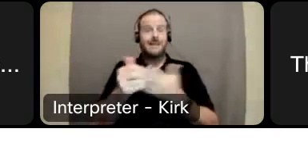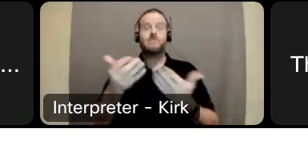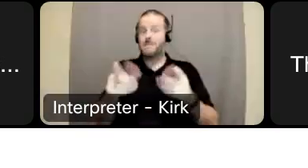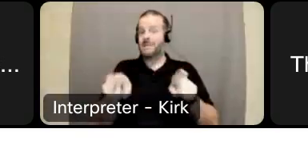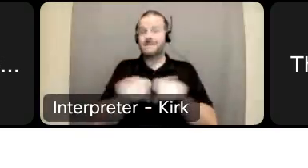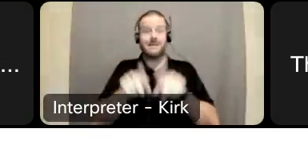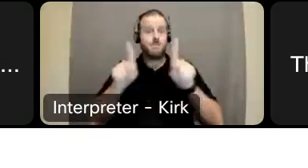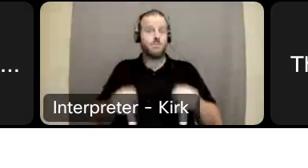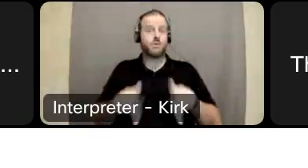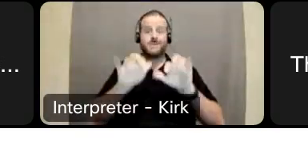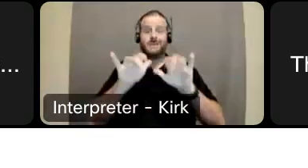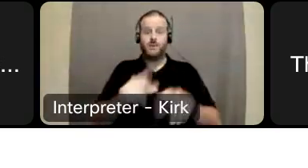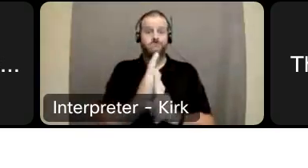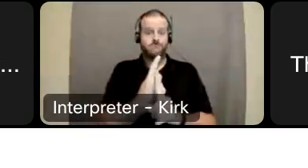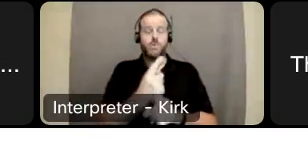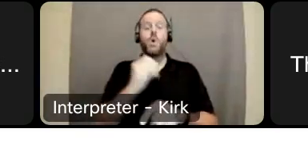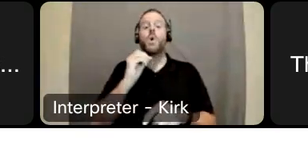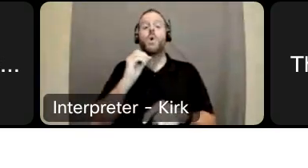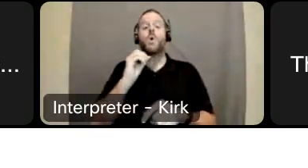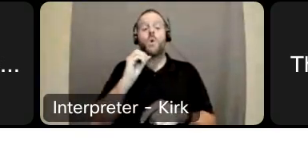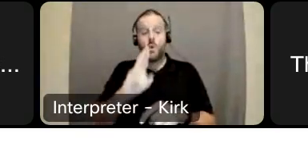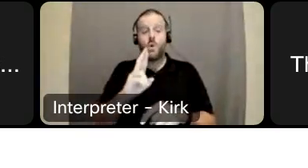for a particular student or all of their students.